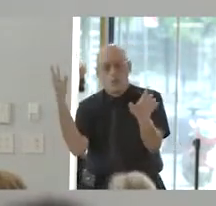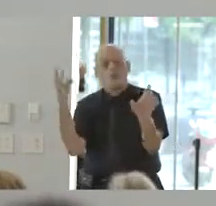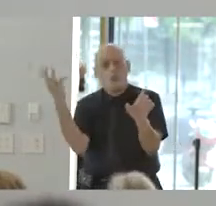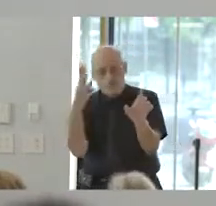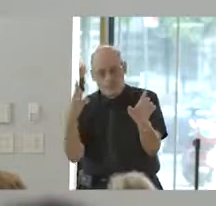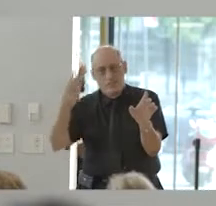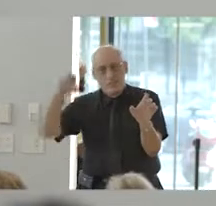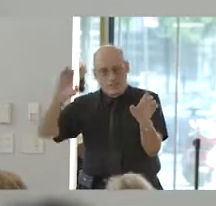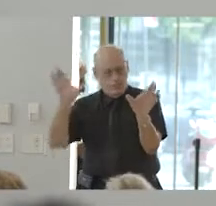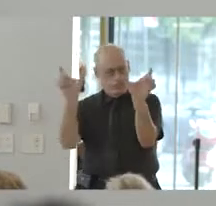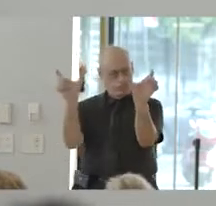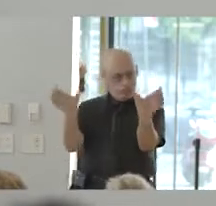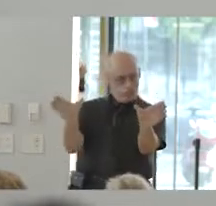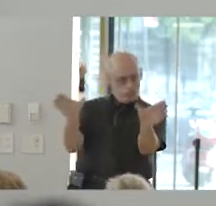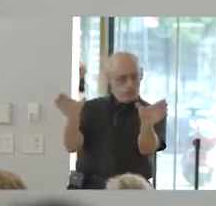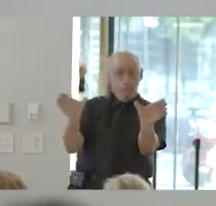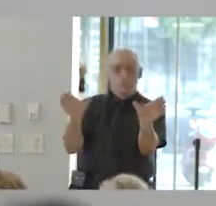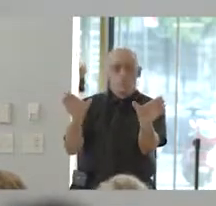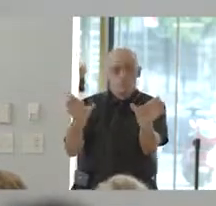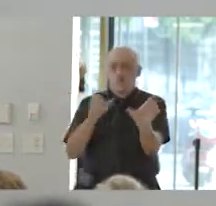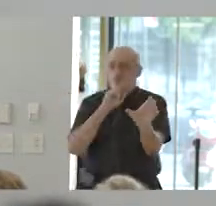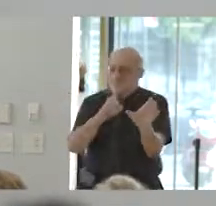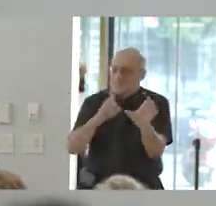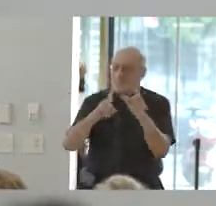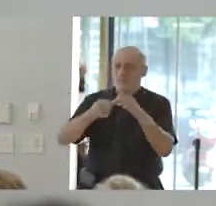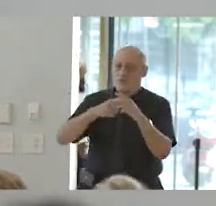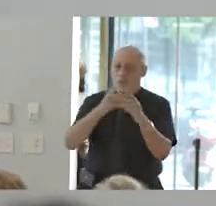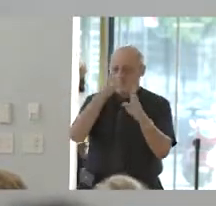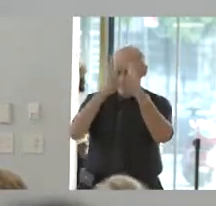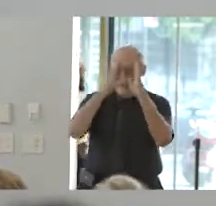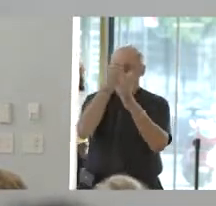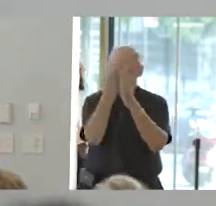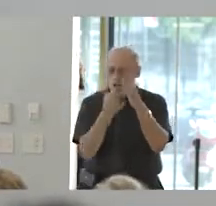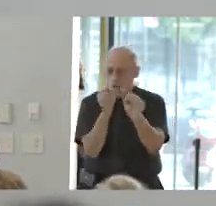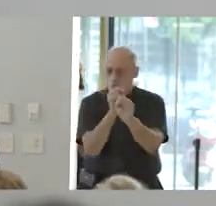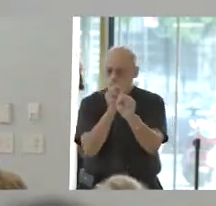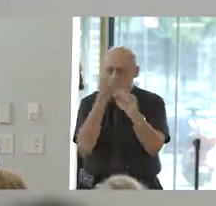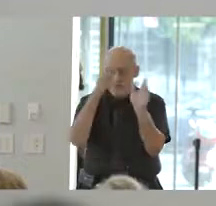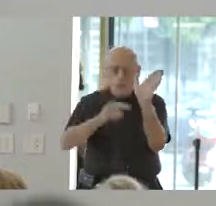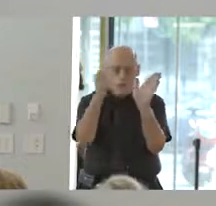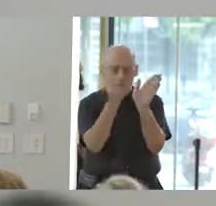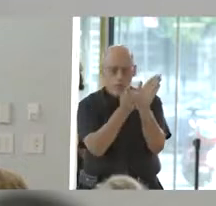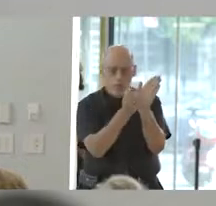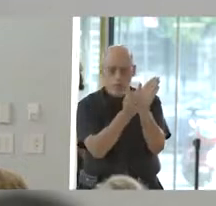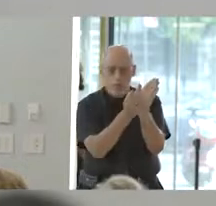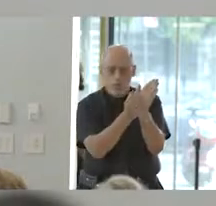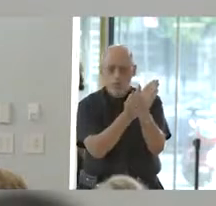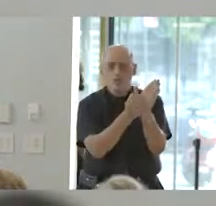Park City project. We had actually begun design work for the North Battery Park